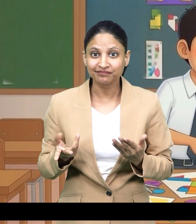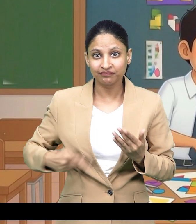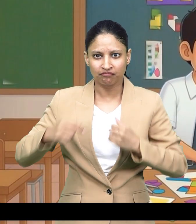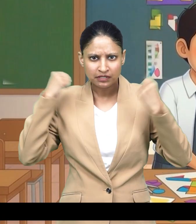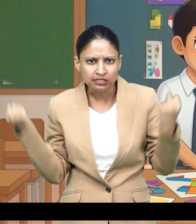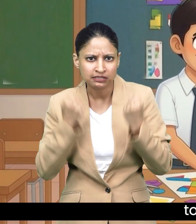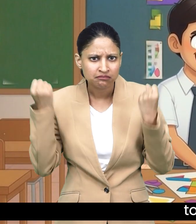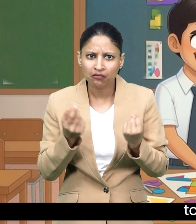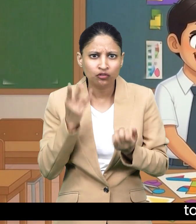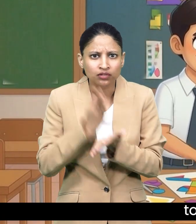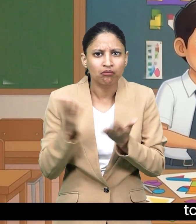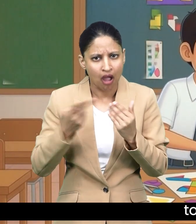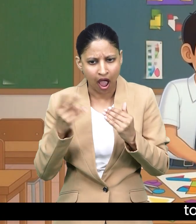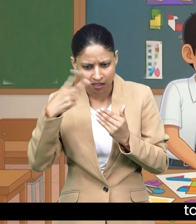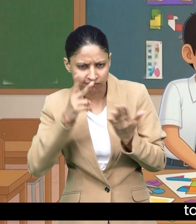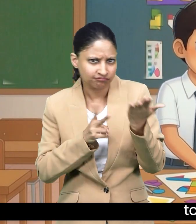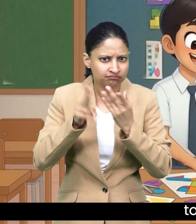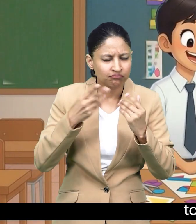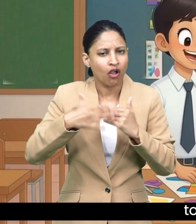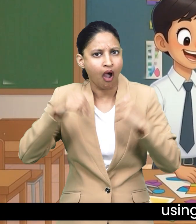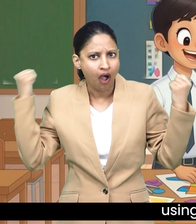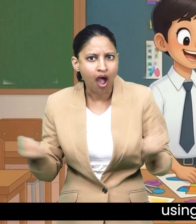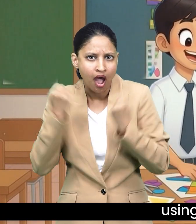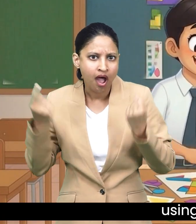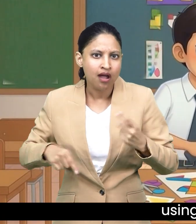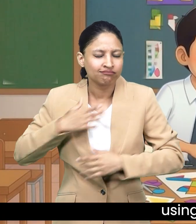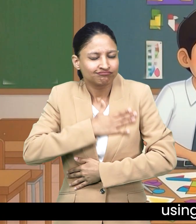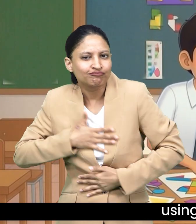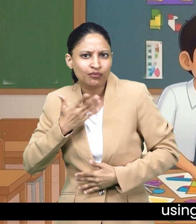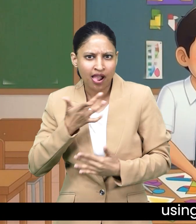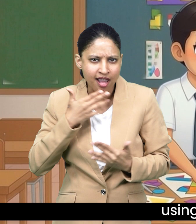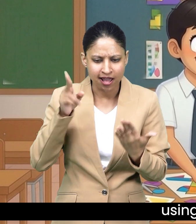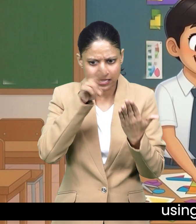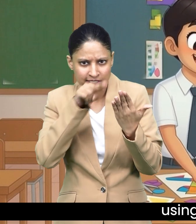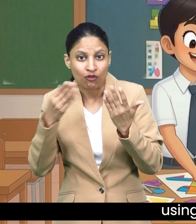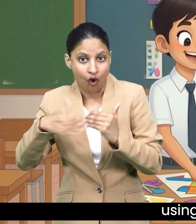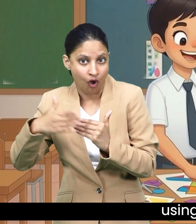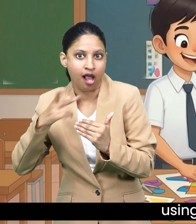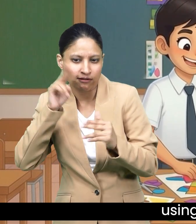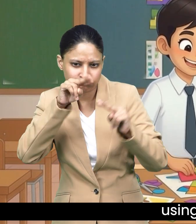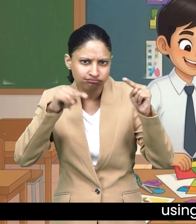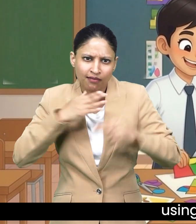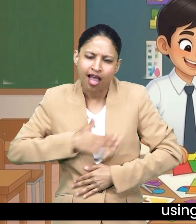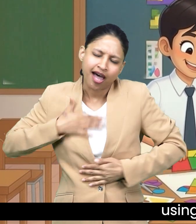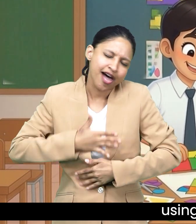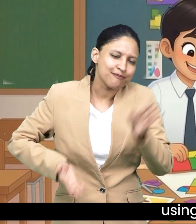And they continued to create more fun pictures using their colorful paper pieces.